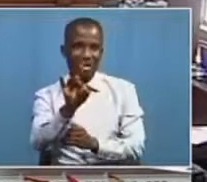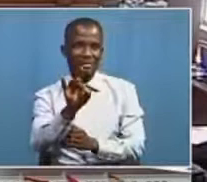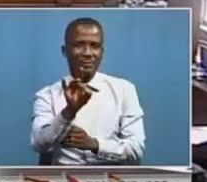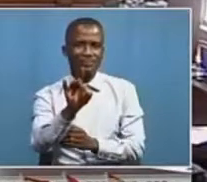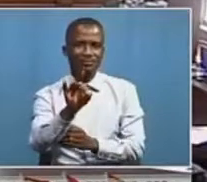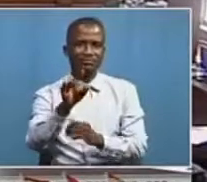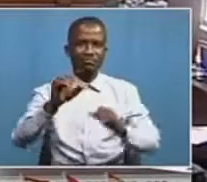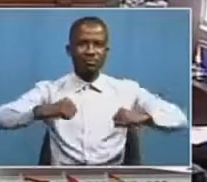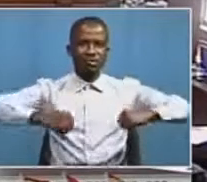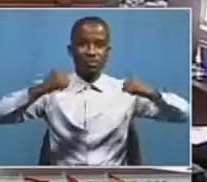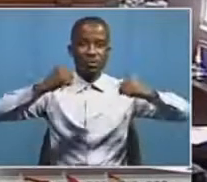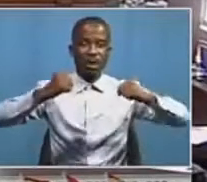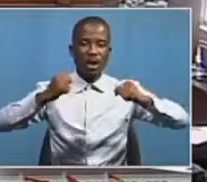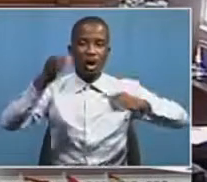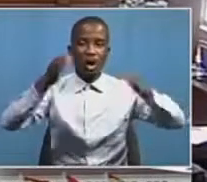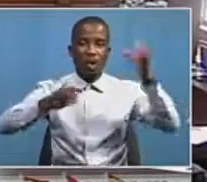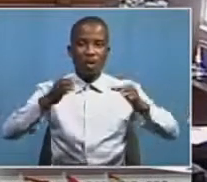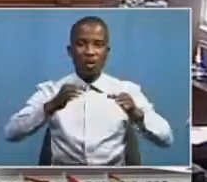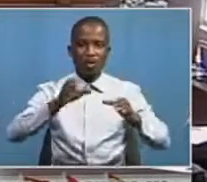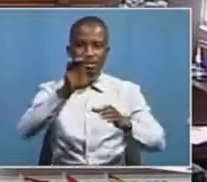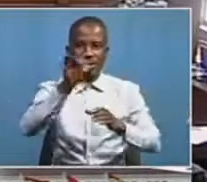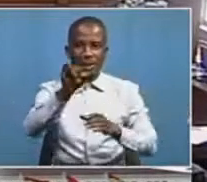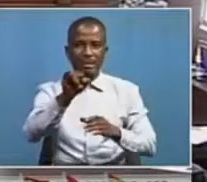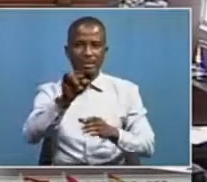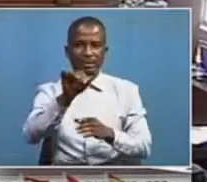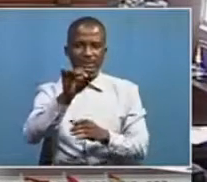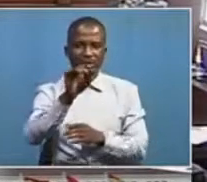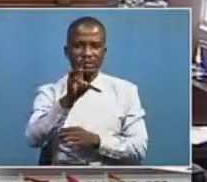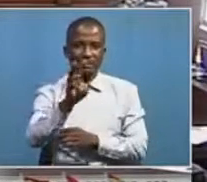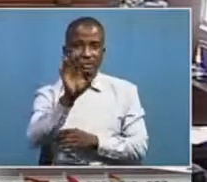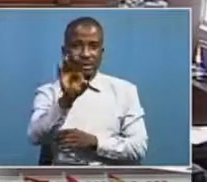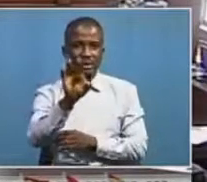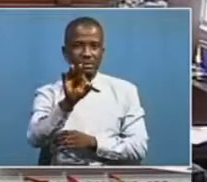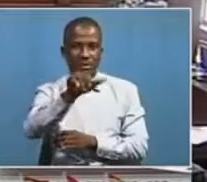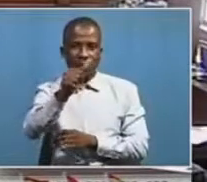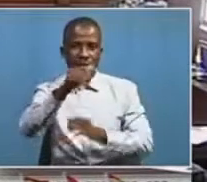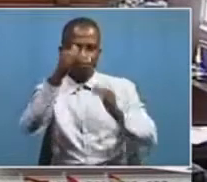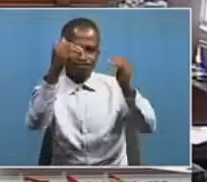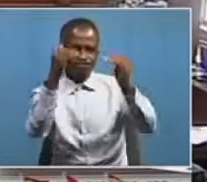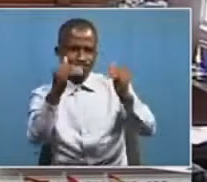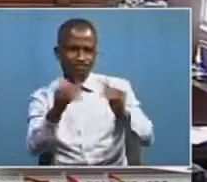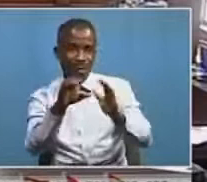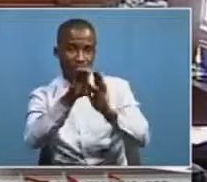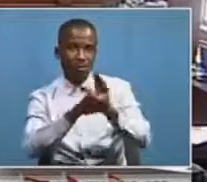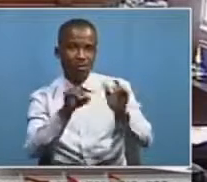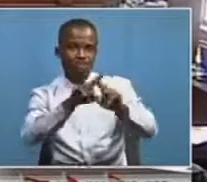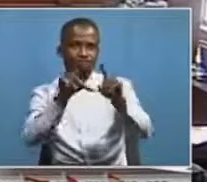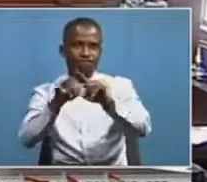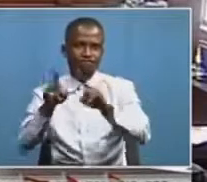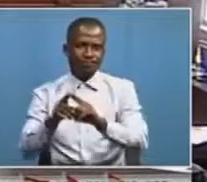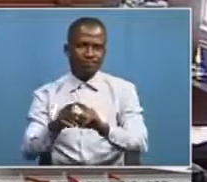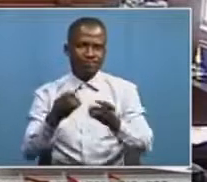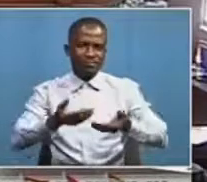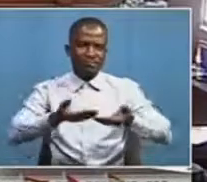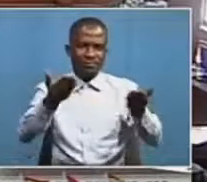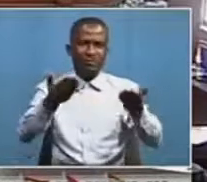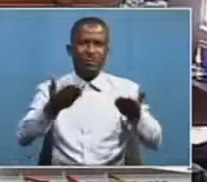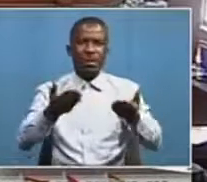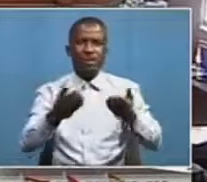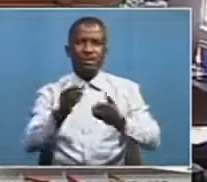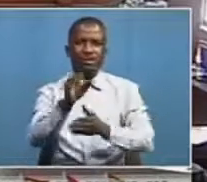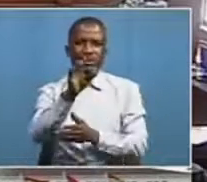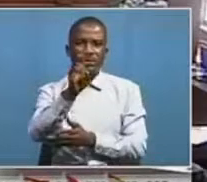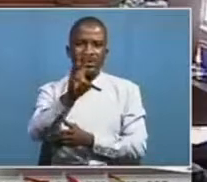Supreme Court, CR 16 as amended by CR 74 and CR 99. They provide as follows: